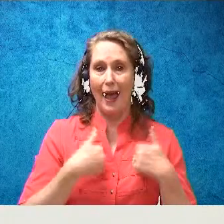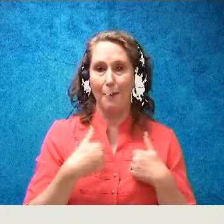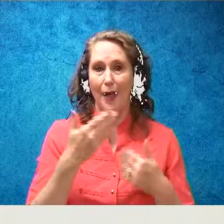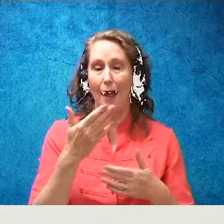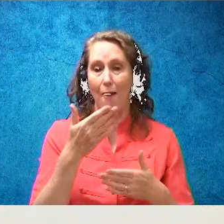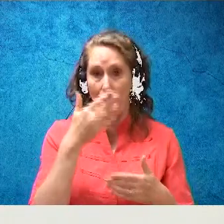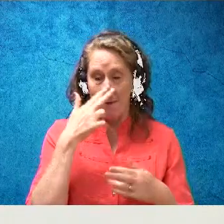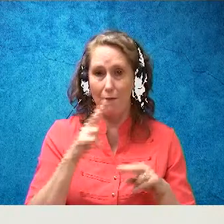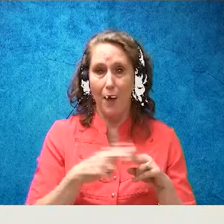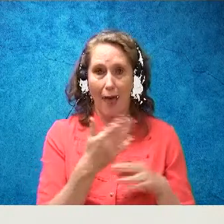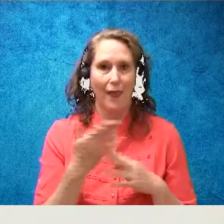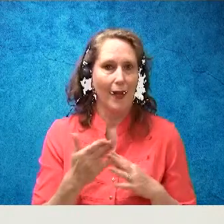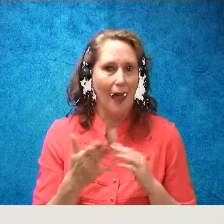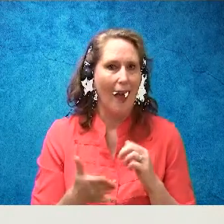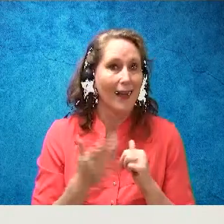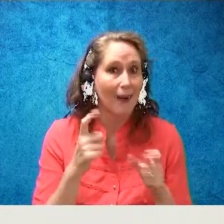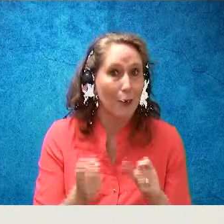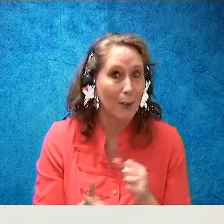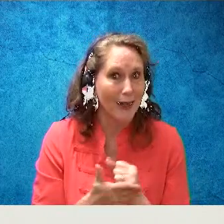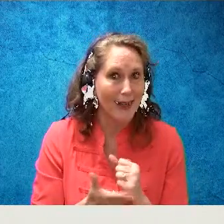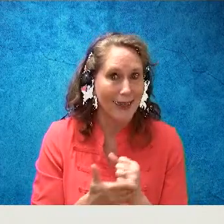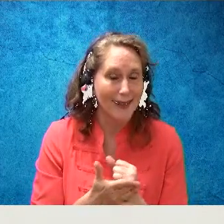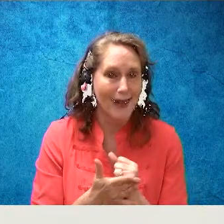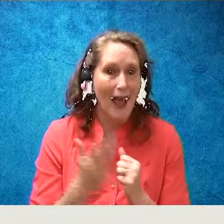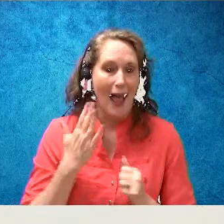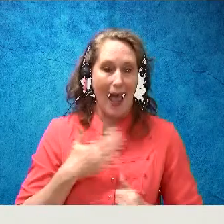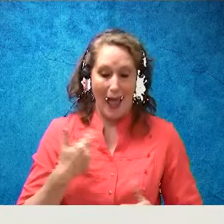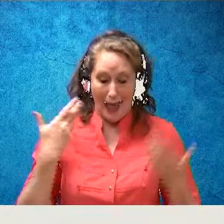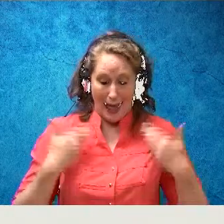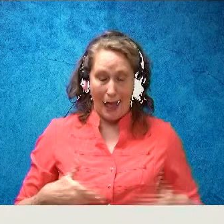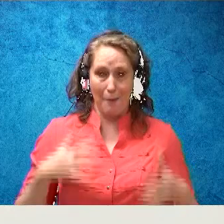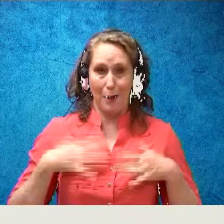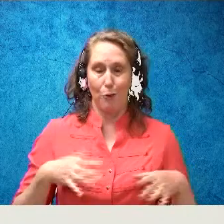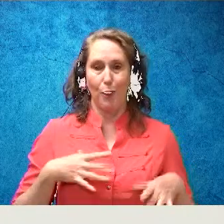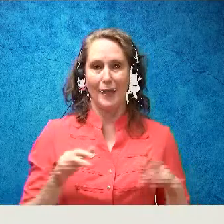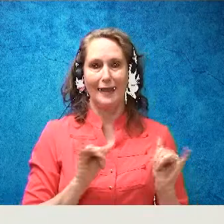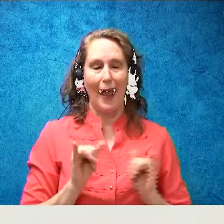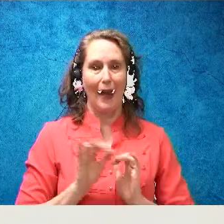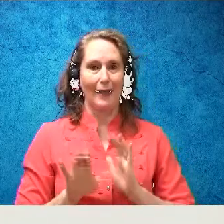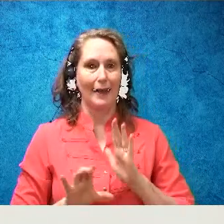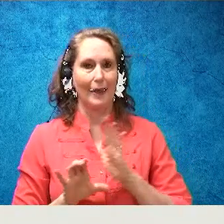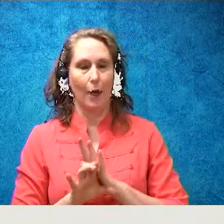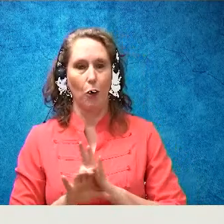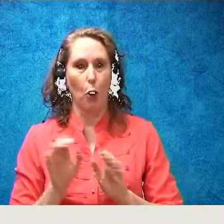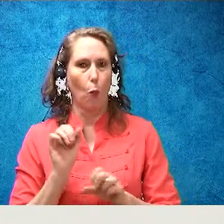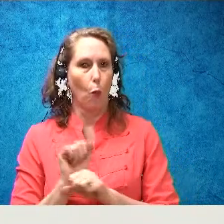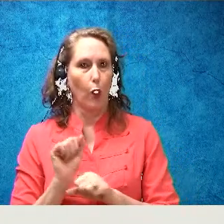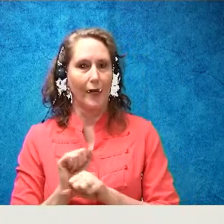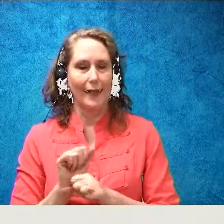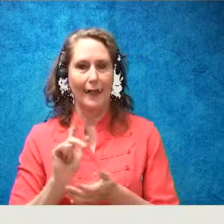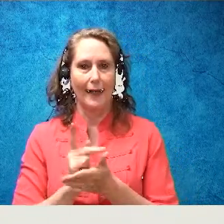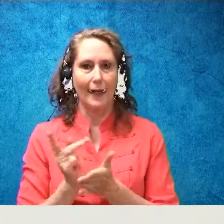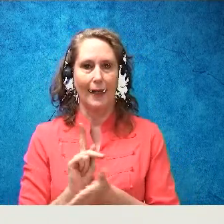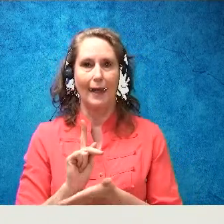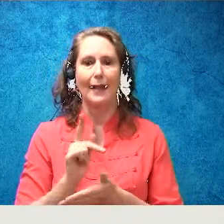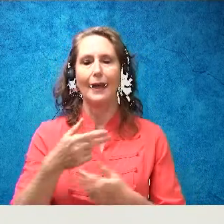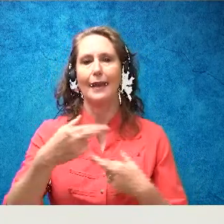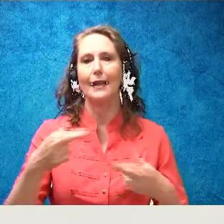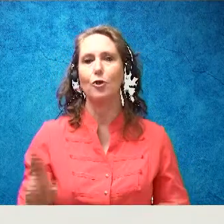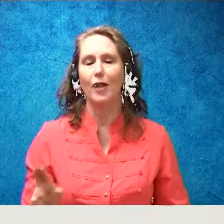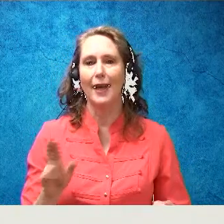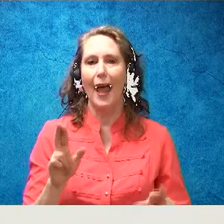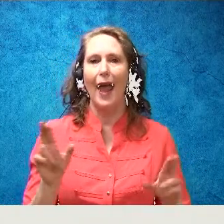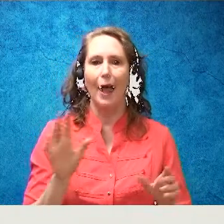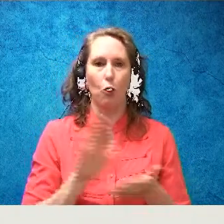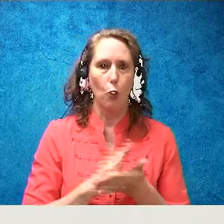theme. I'll give you a hint. I'm going to be dressed up as someone who works in a kitchen and does a lot of